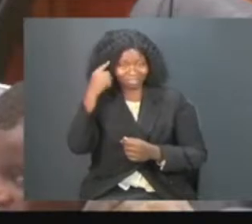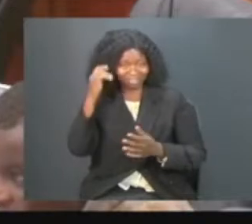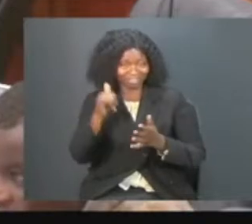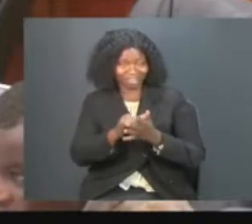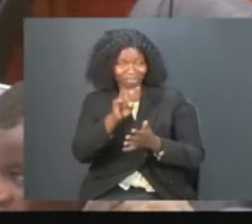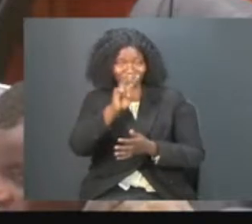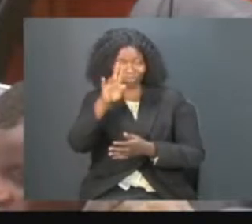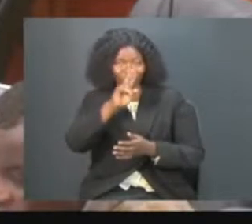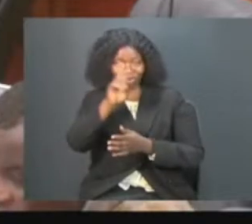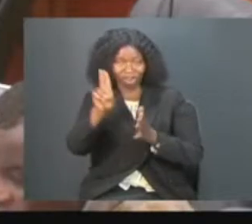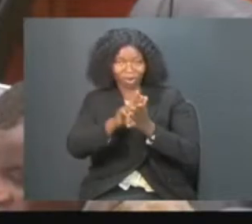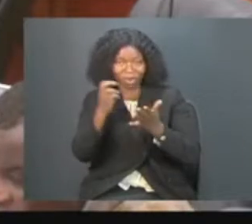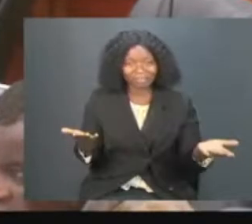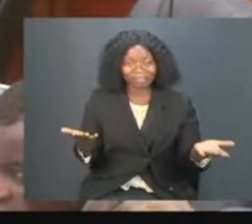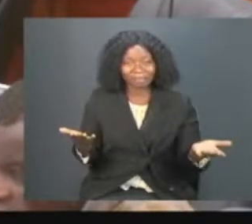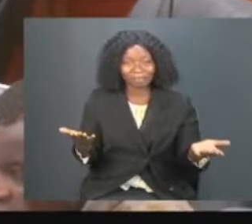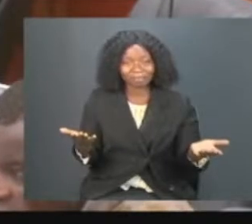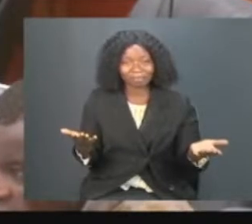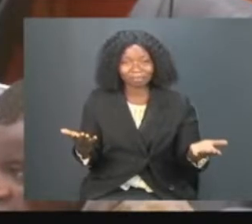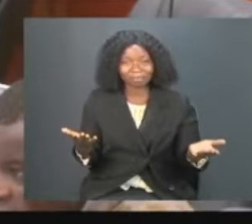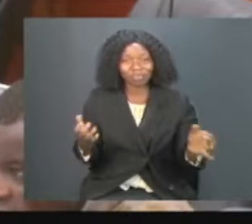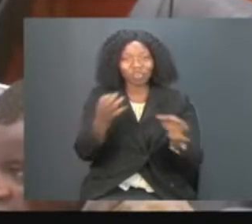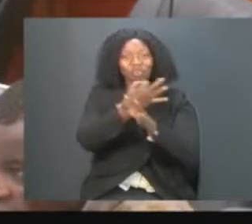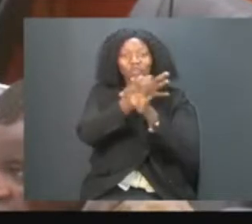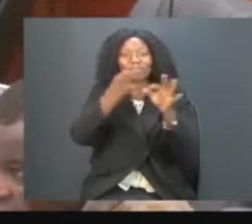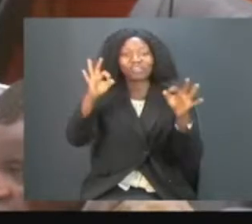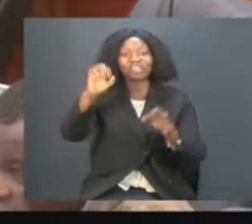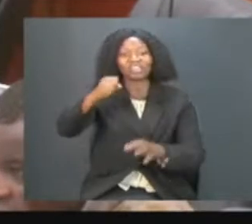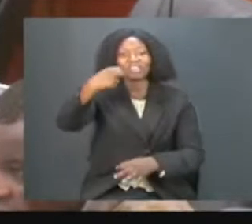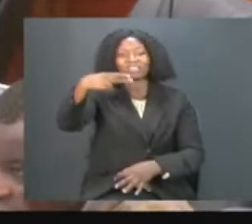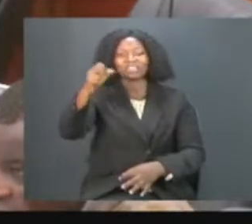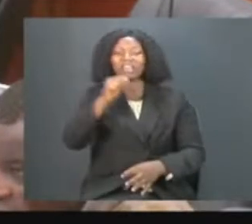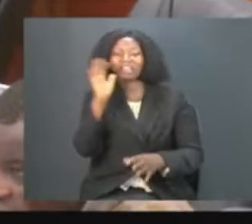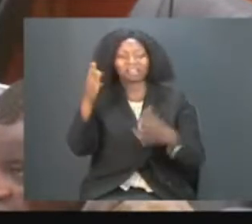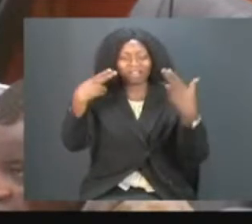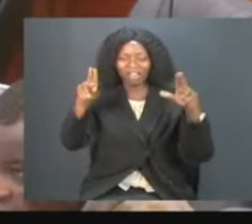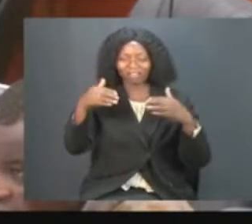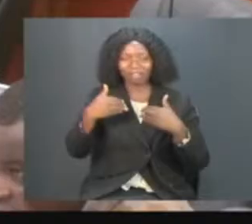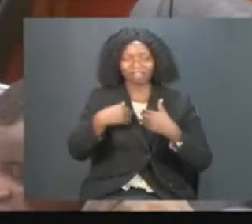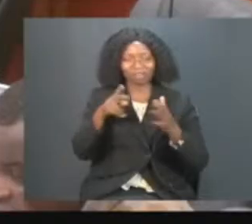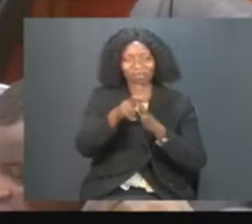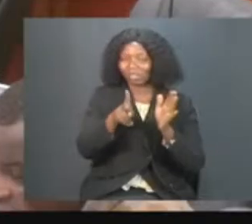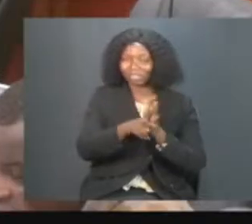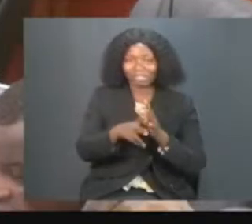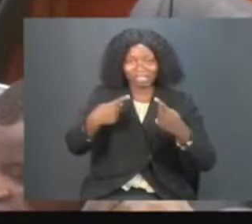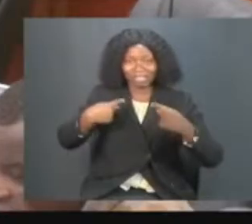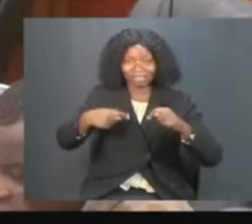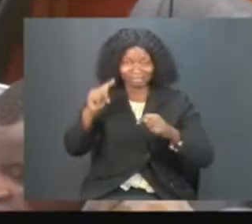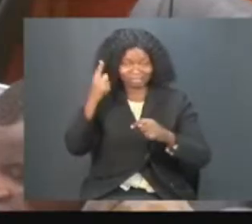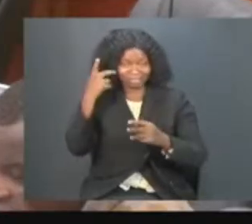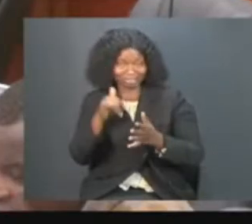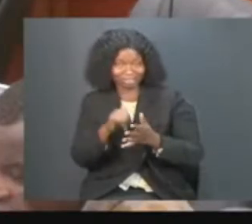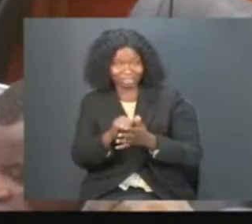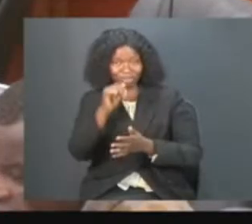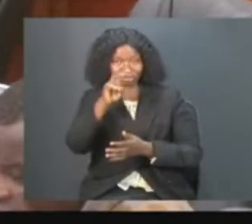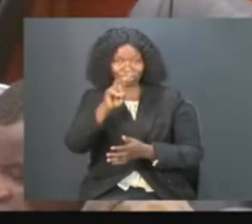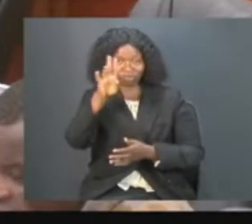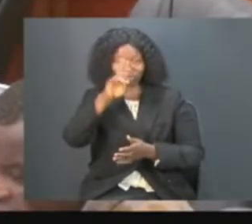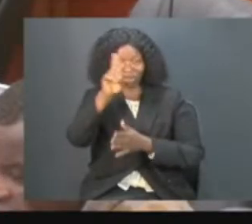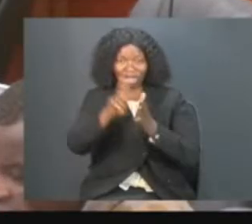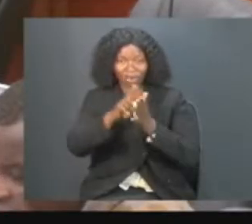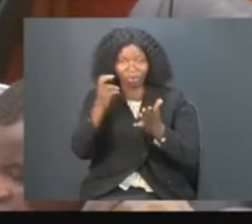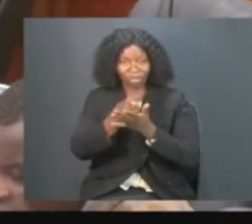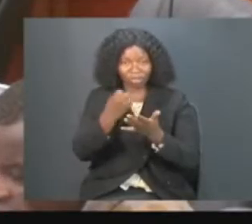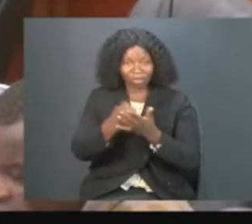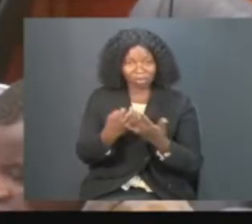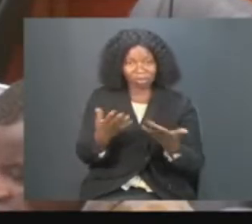24-hour economy was going to be a free senior high school that never had a policy. You are trying to think that 24-hour economy